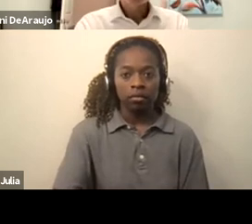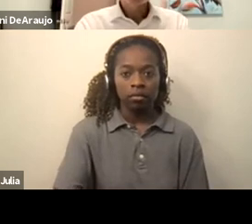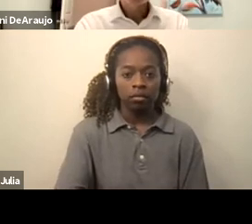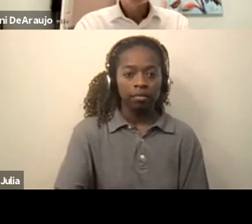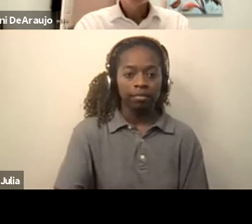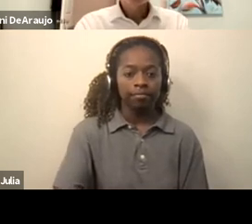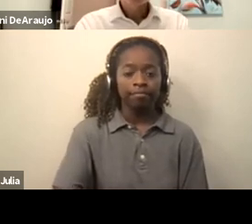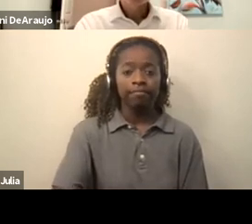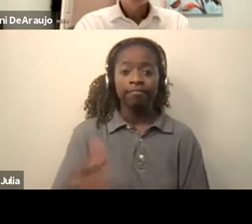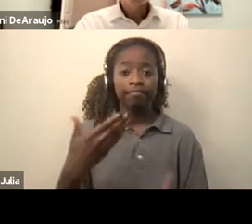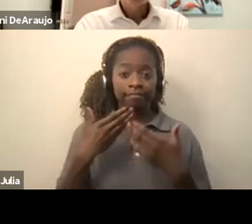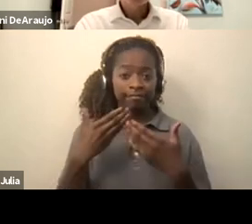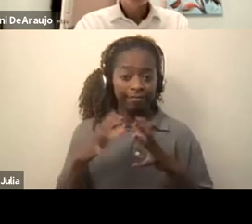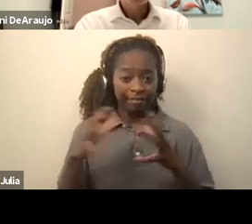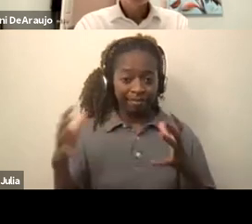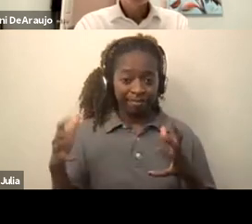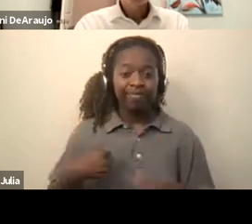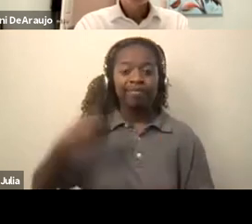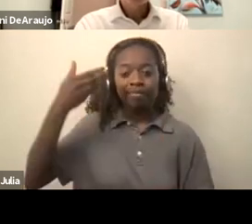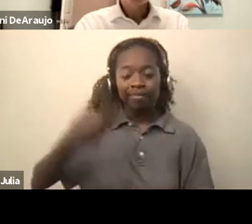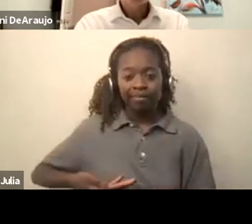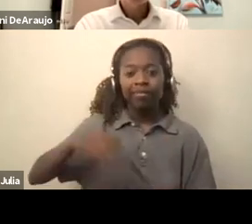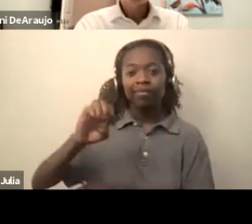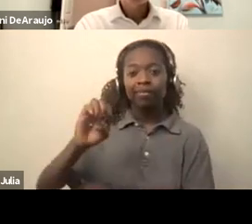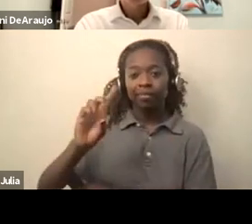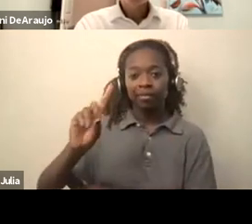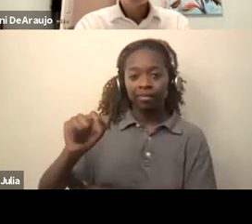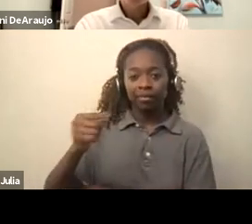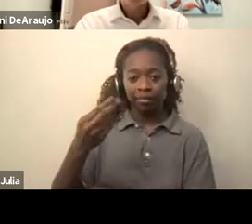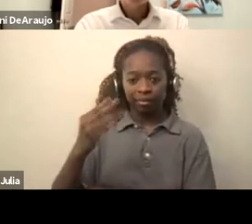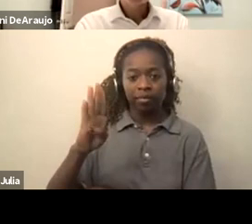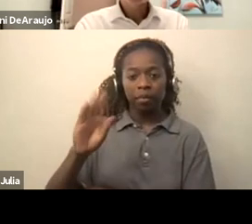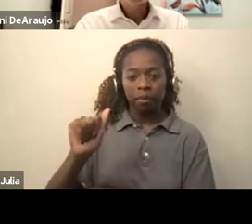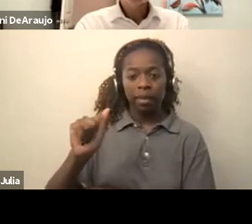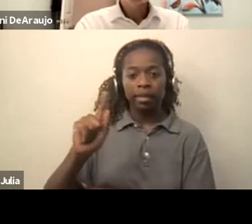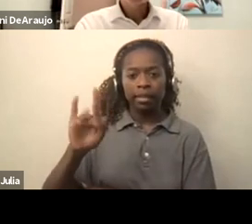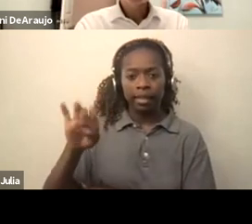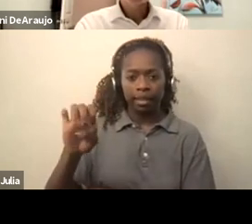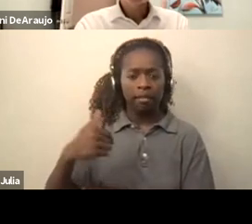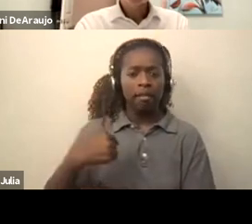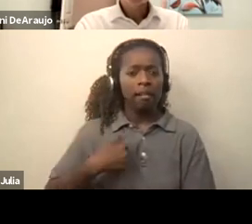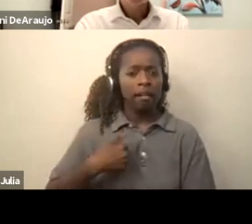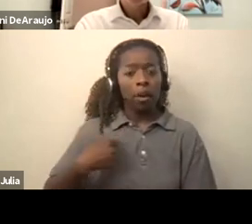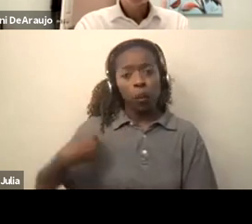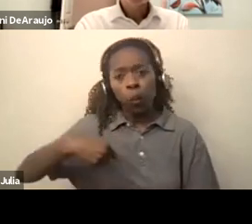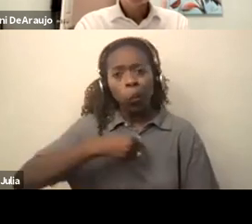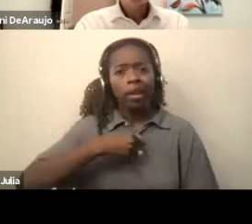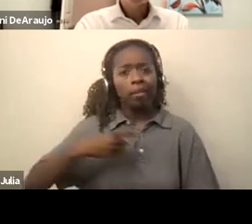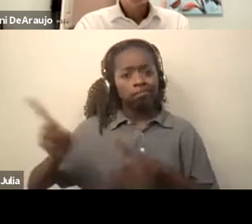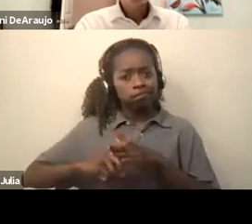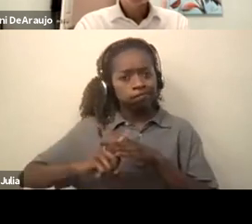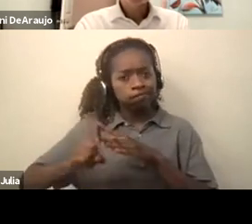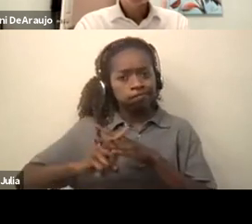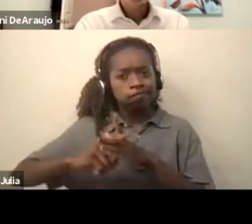thank you so much my name is edith brazil we come here to testify month after month year after year